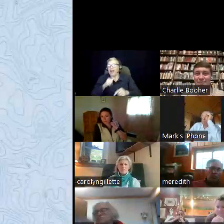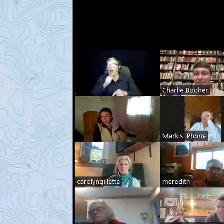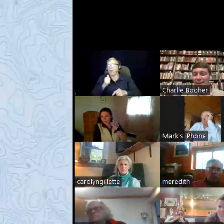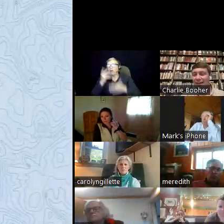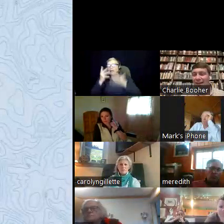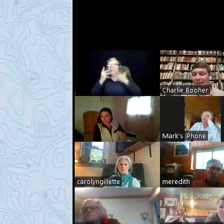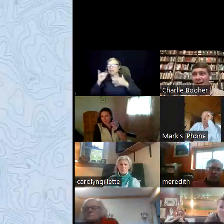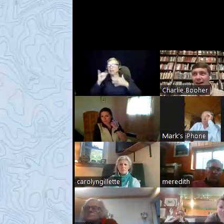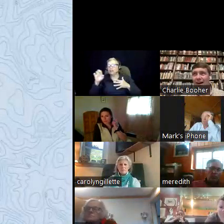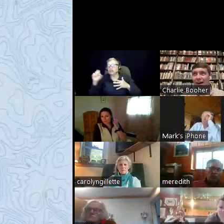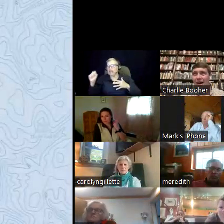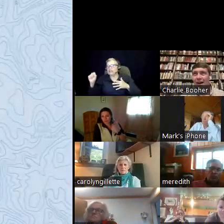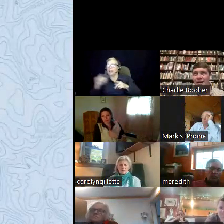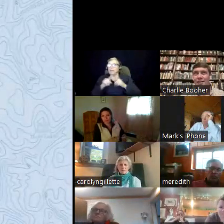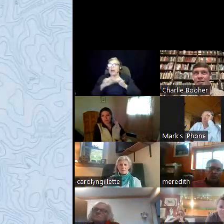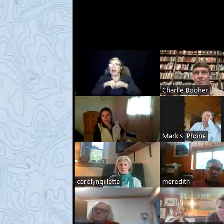wildlife.